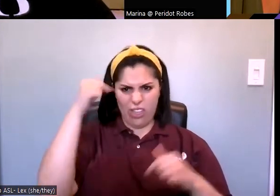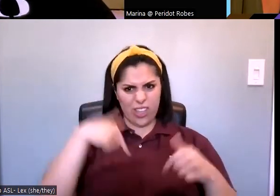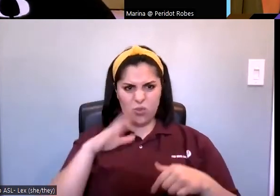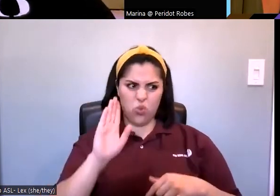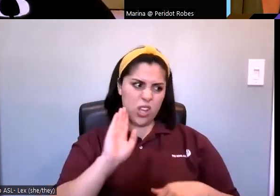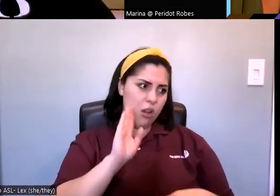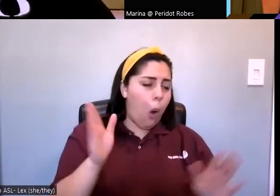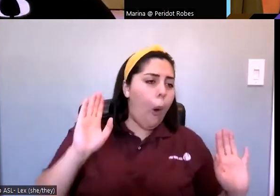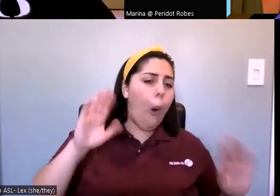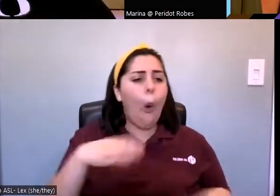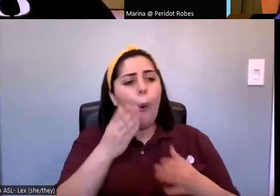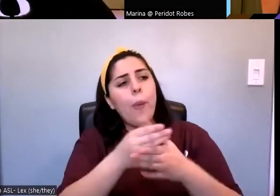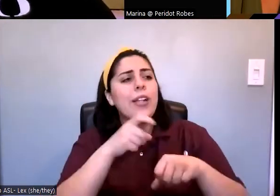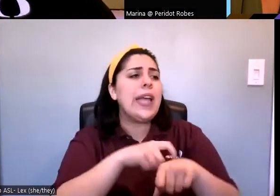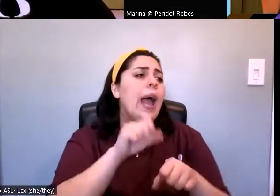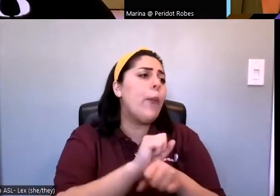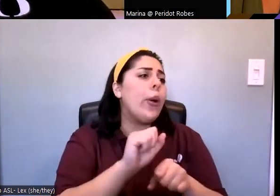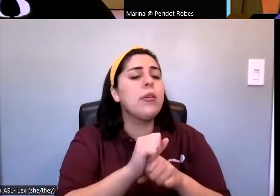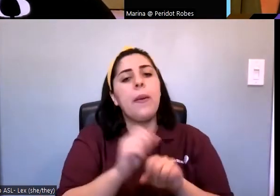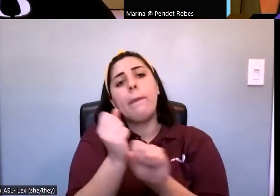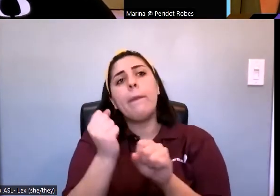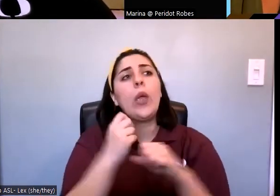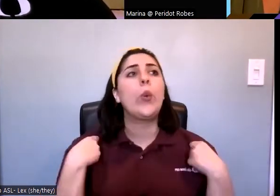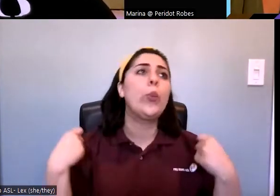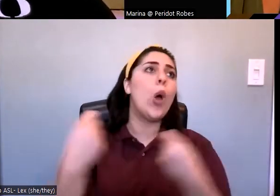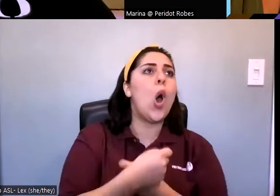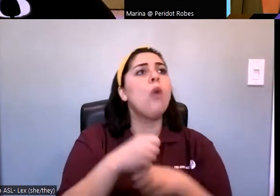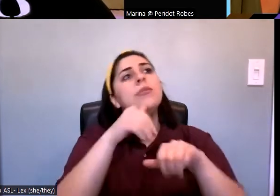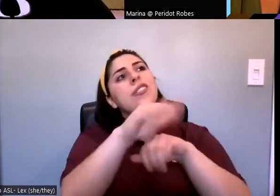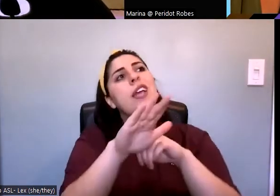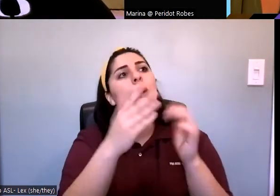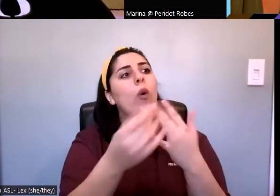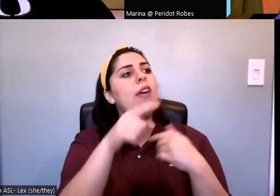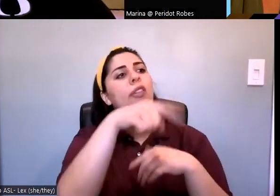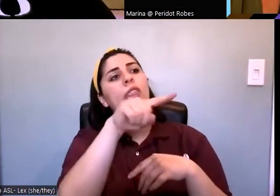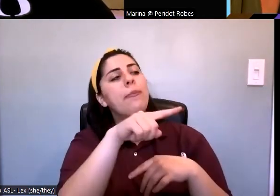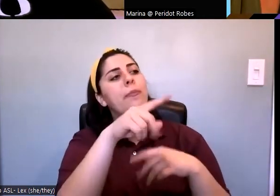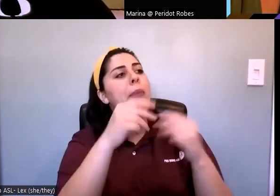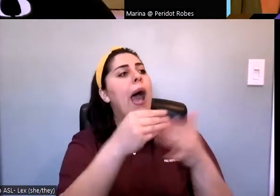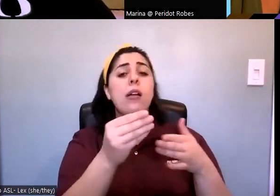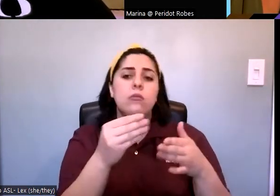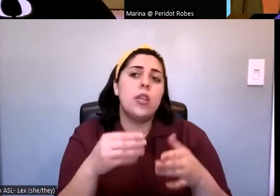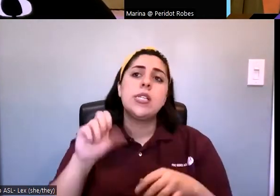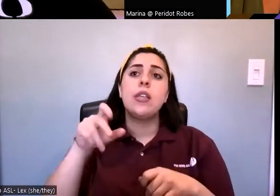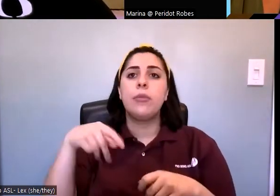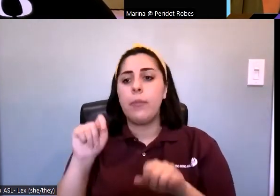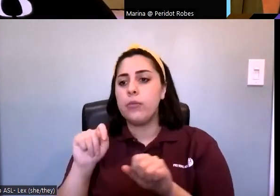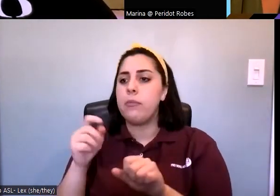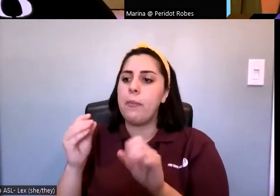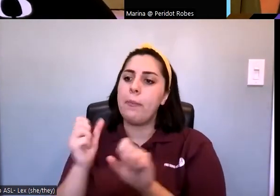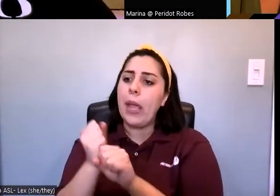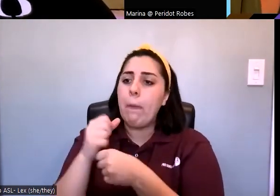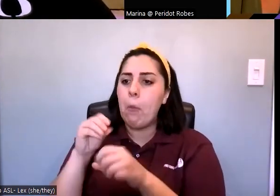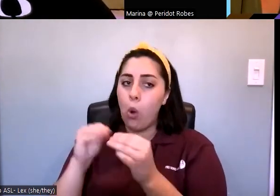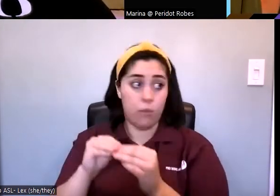hobby, like I made the robes. I'll ship them out whenever someone buys one. And then in September, we'll do another one. And